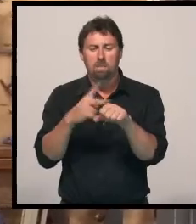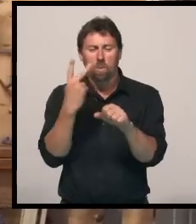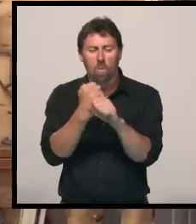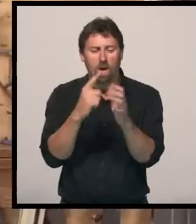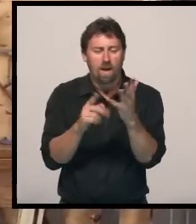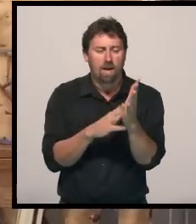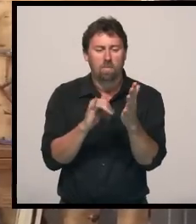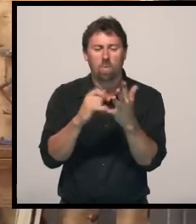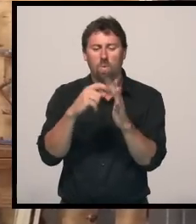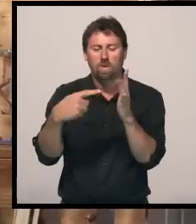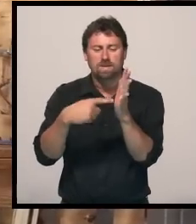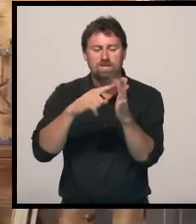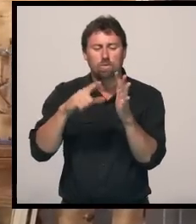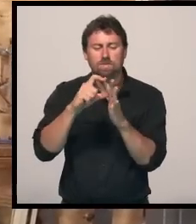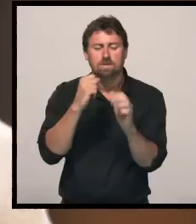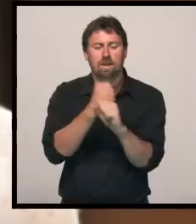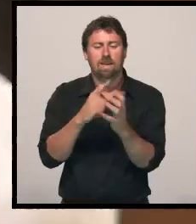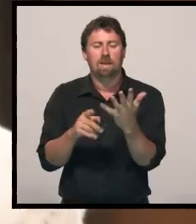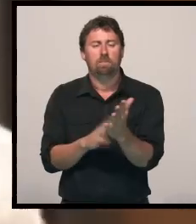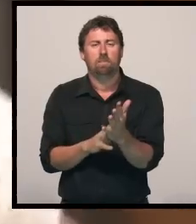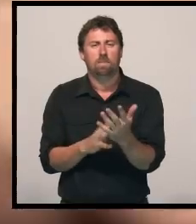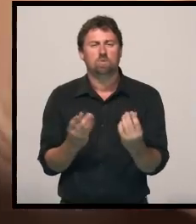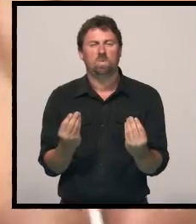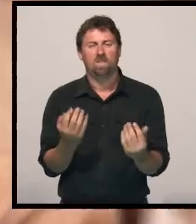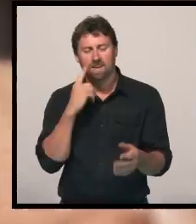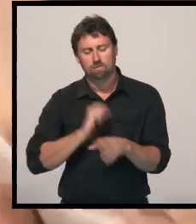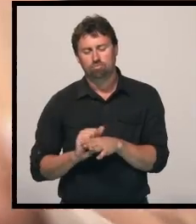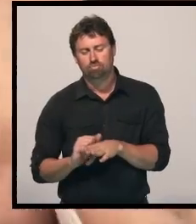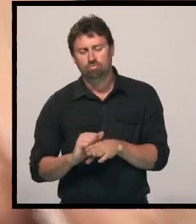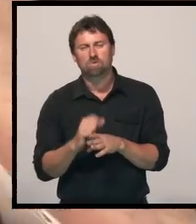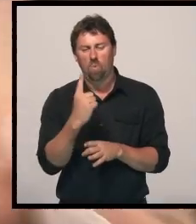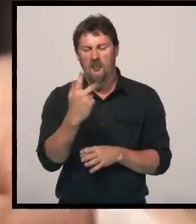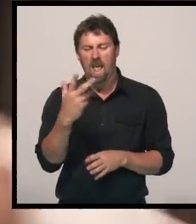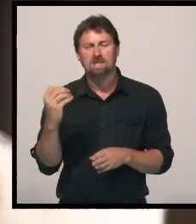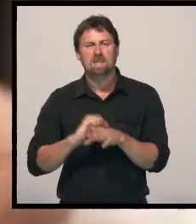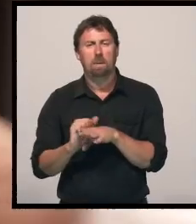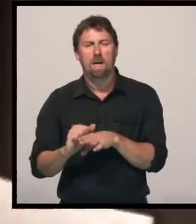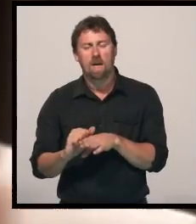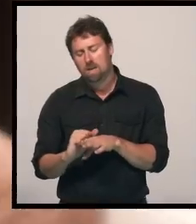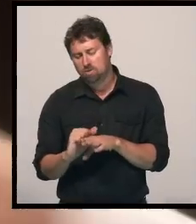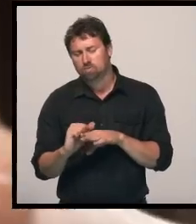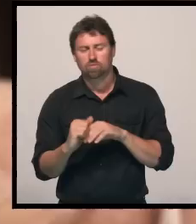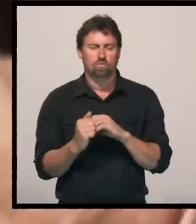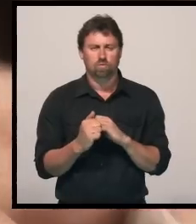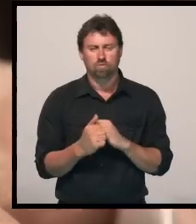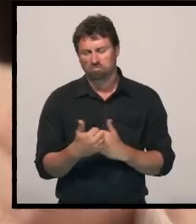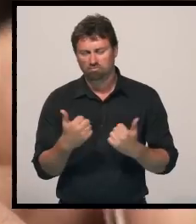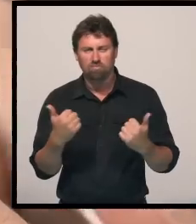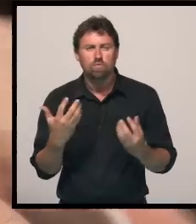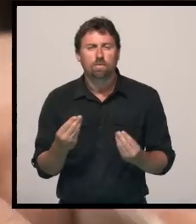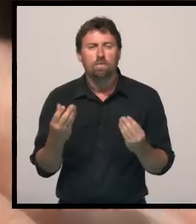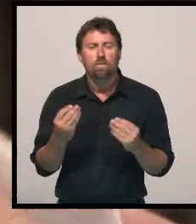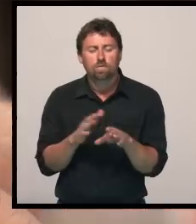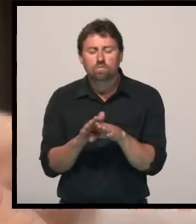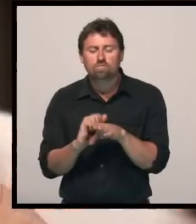180. And then you just round them over It really gives it a nice soft